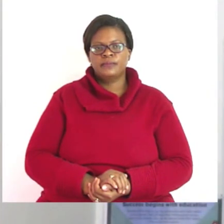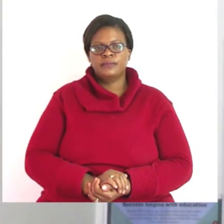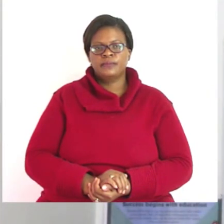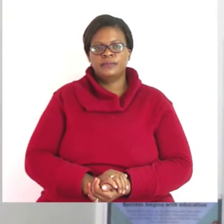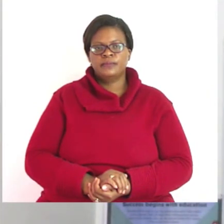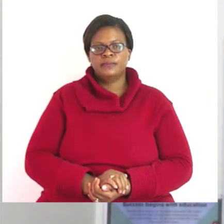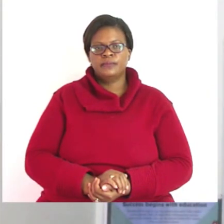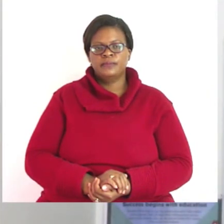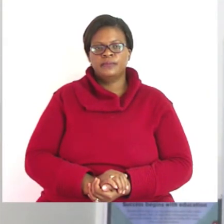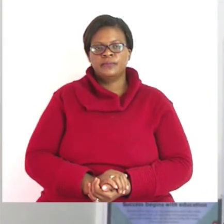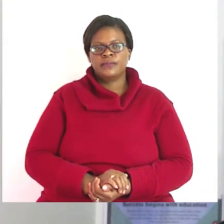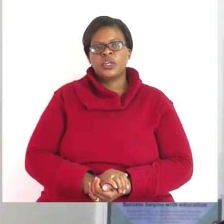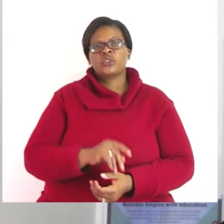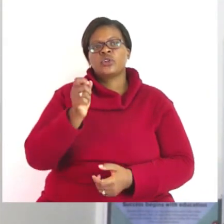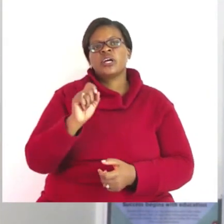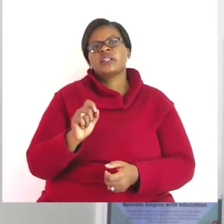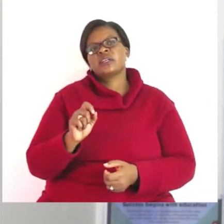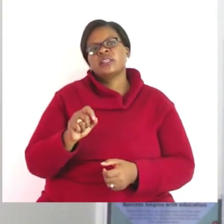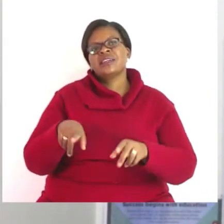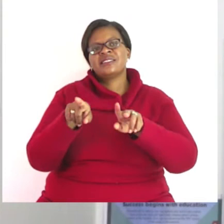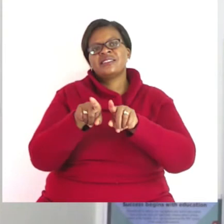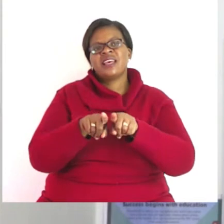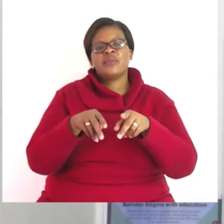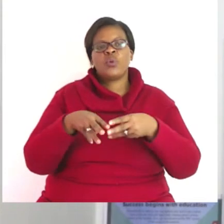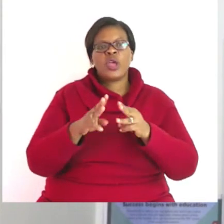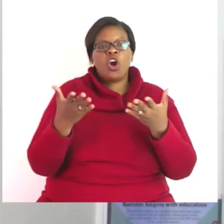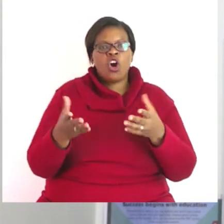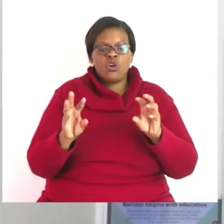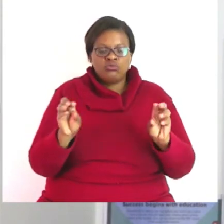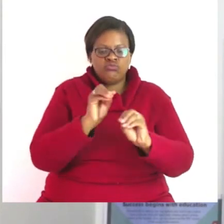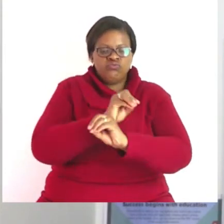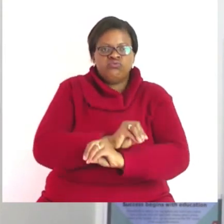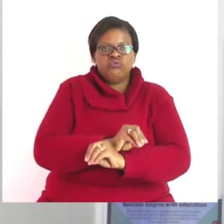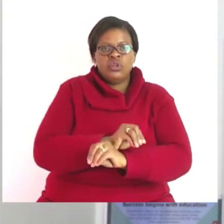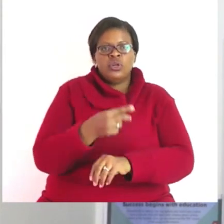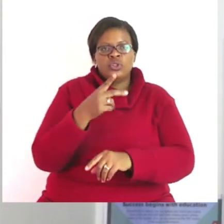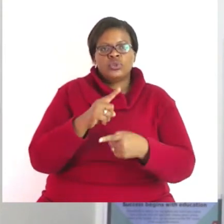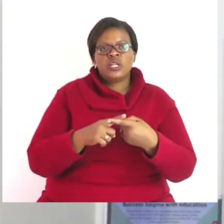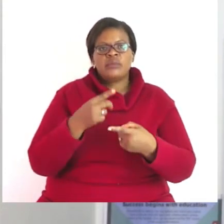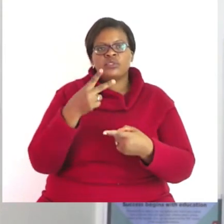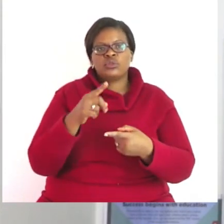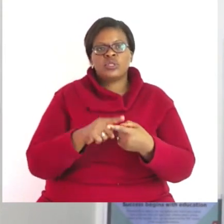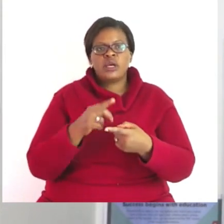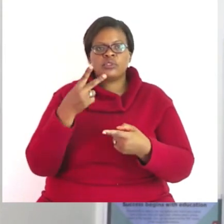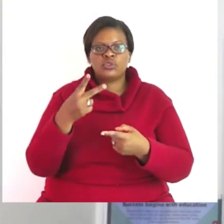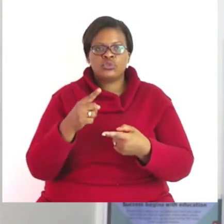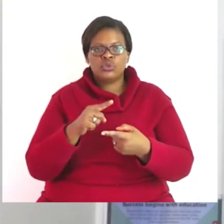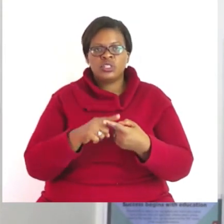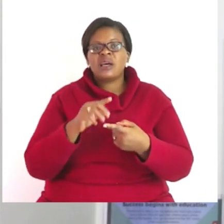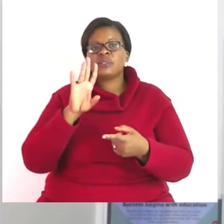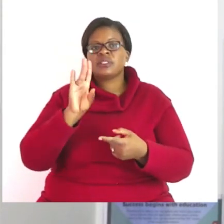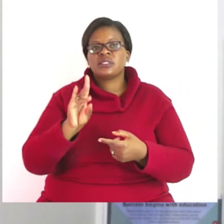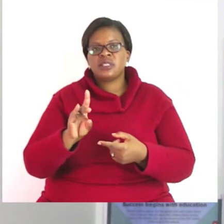Writing in this way, or you can write it 2 times 2 times 2 times 7 gives